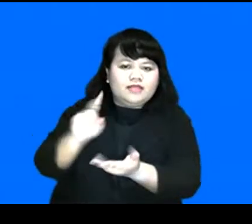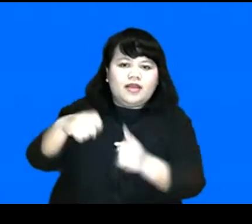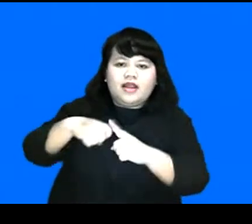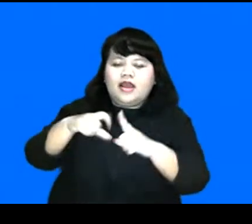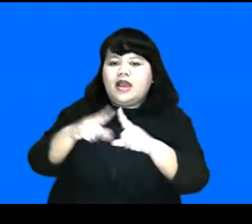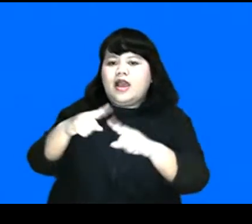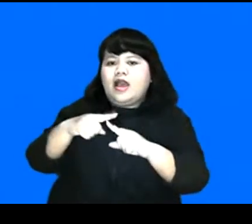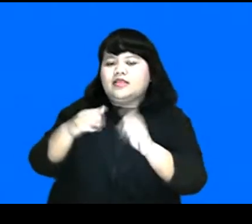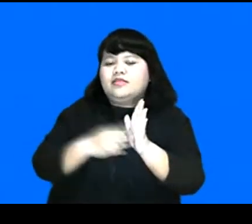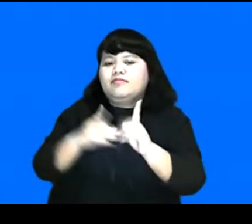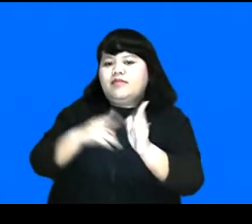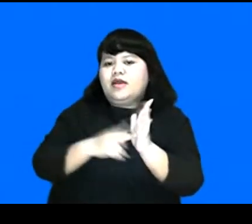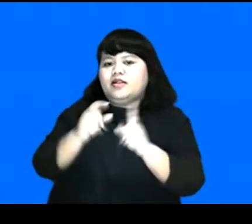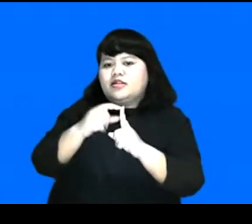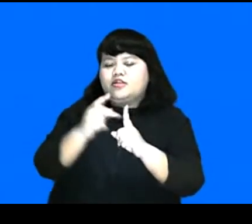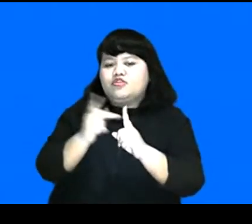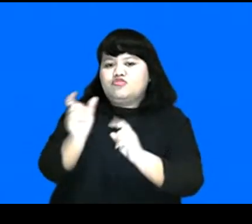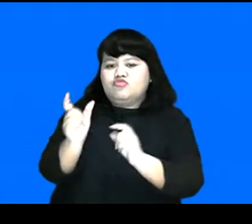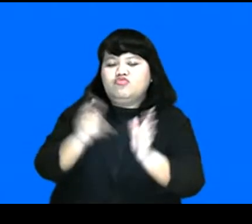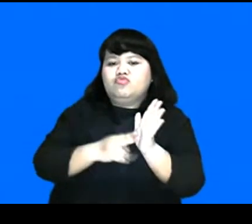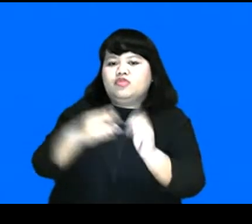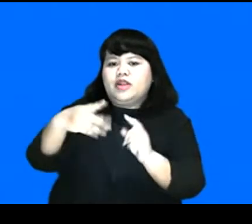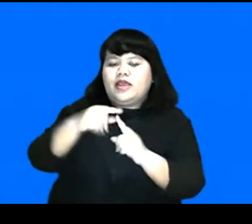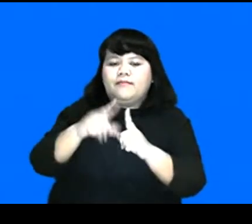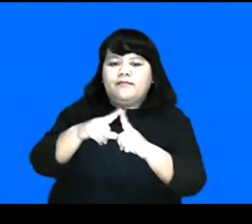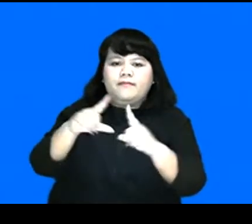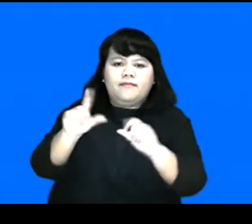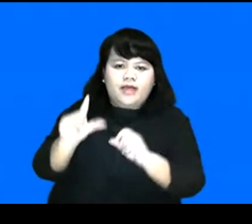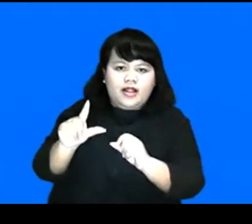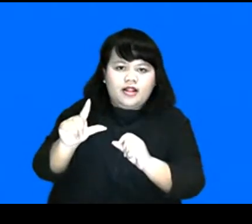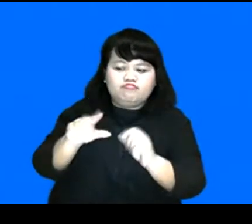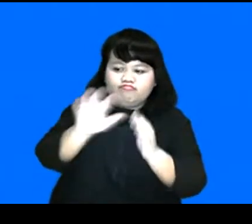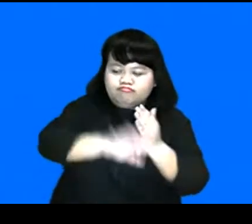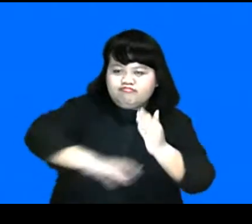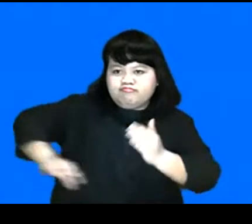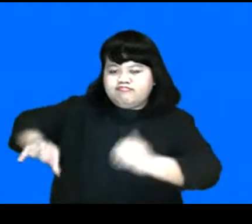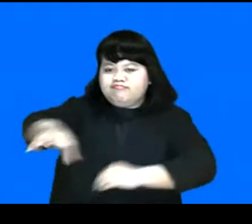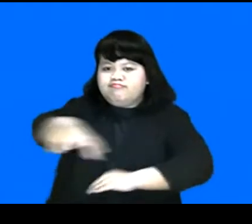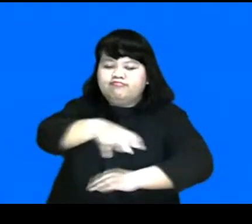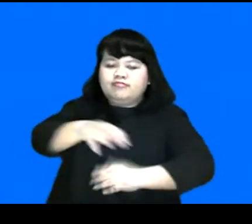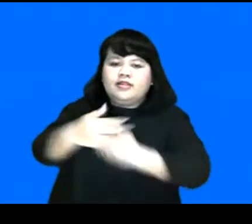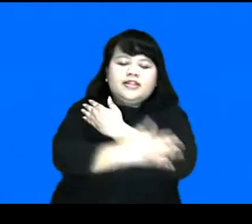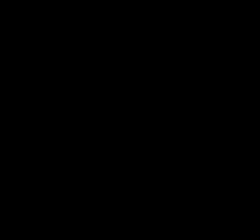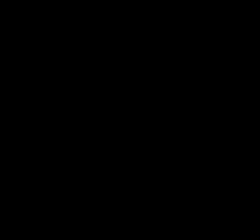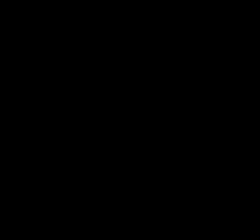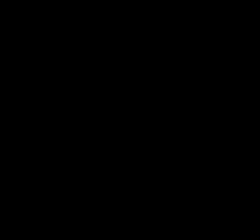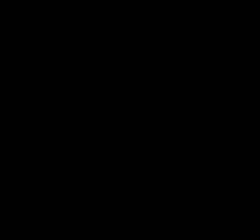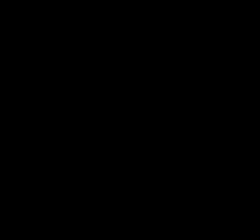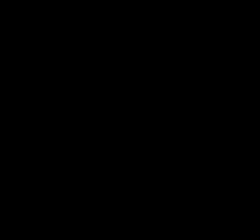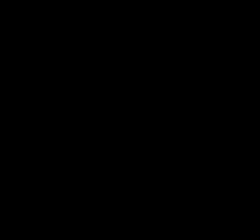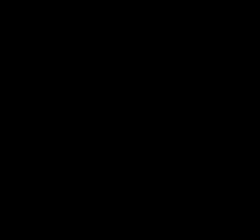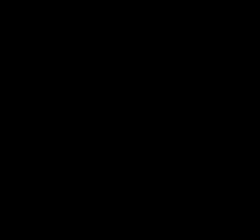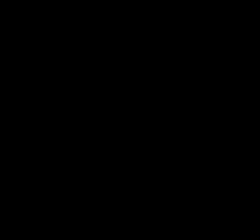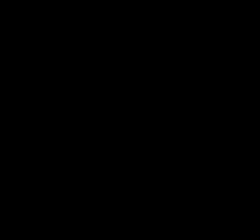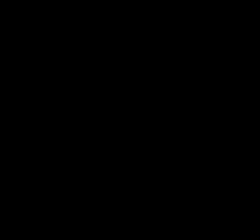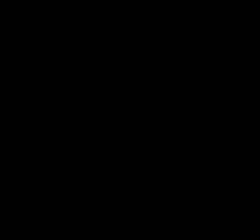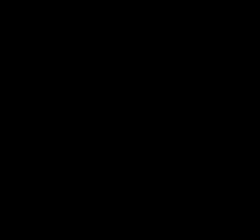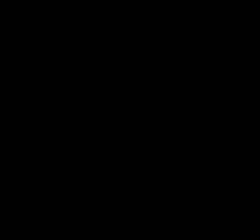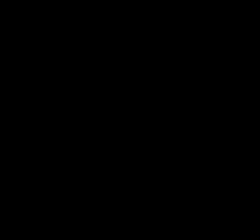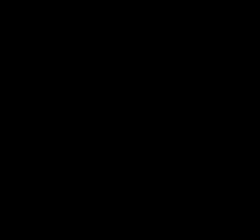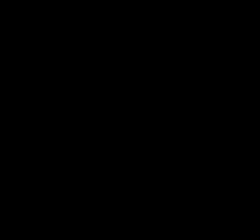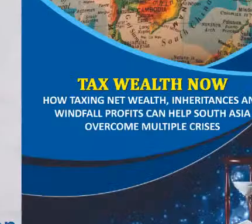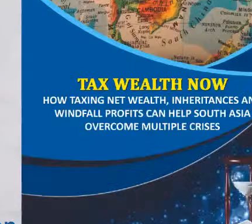Asian countries, which encompasses Bangladesh, India,